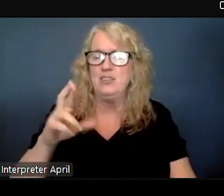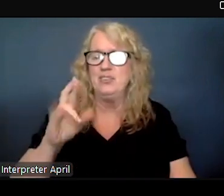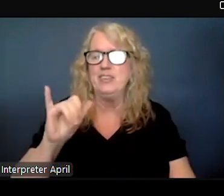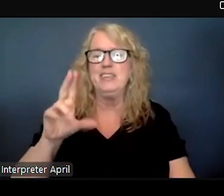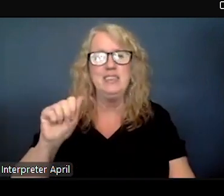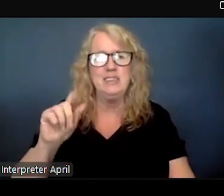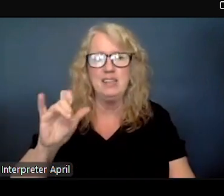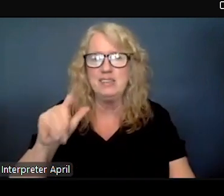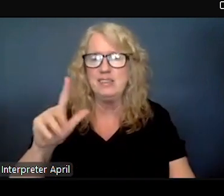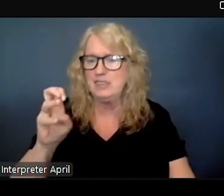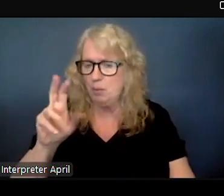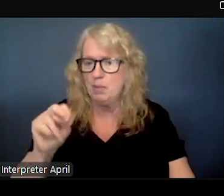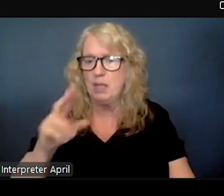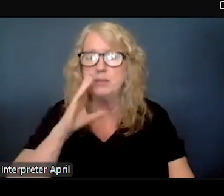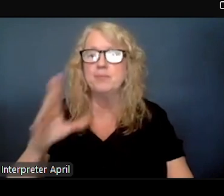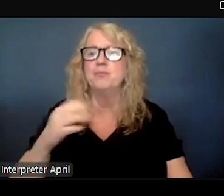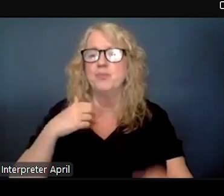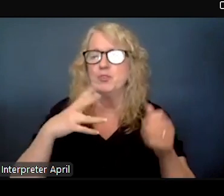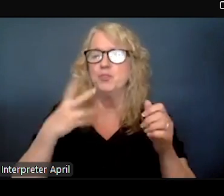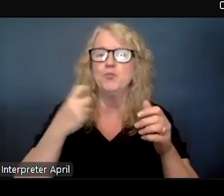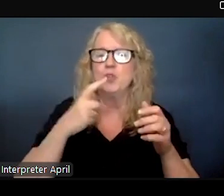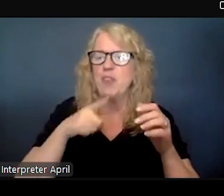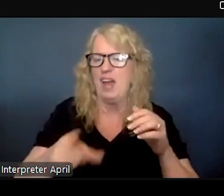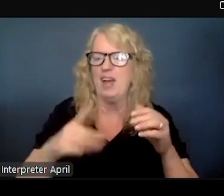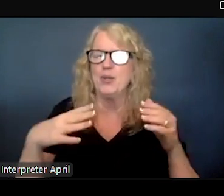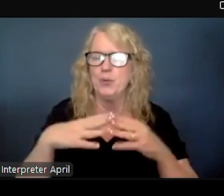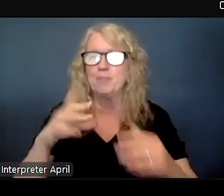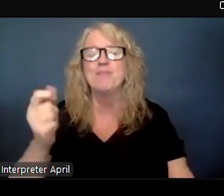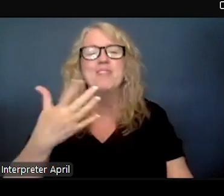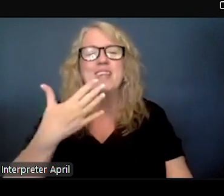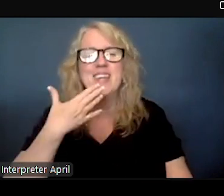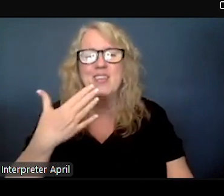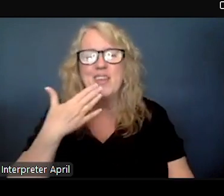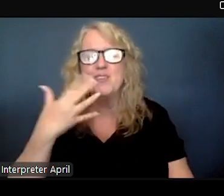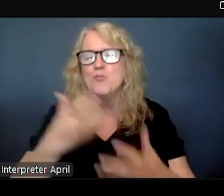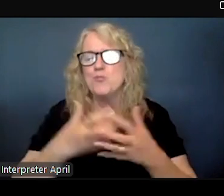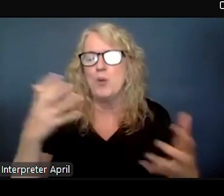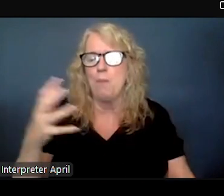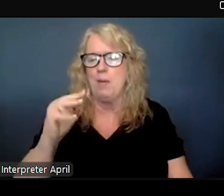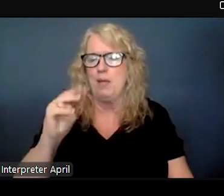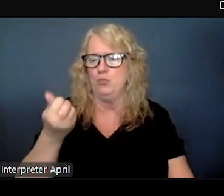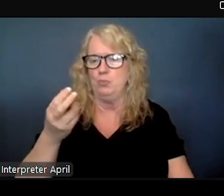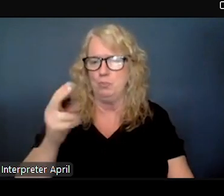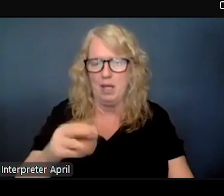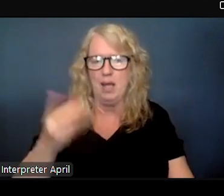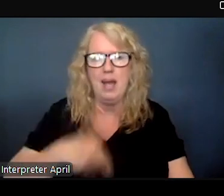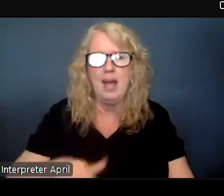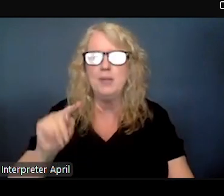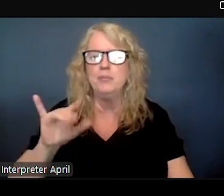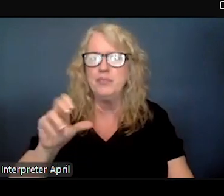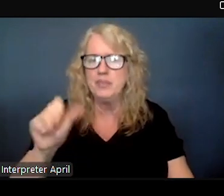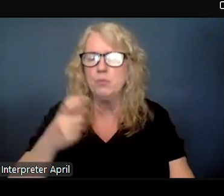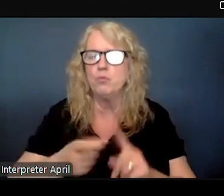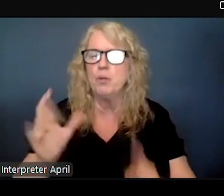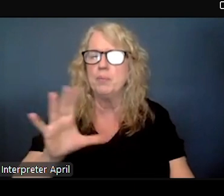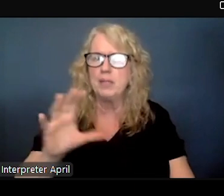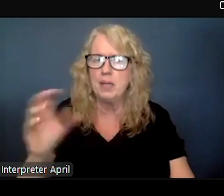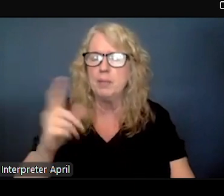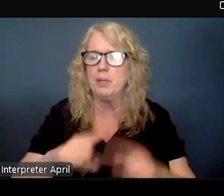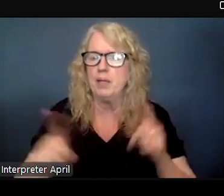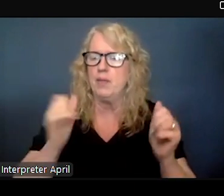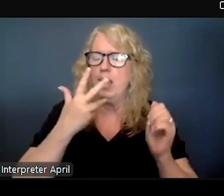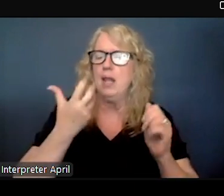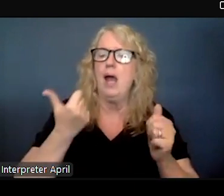Soma for the Tech Corner. Thank you so much, Megan. I'm Tina. I'm from a company called Listen. I'm a